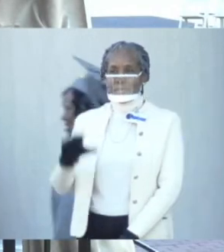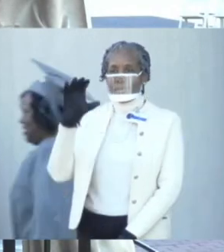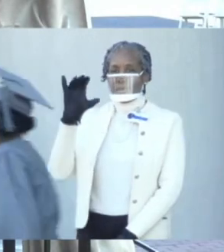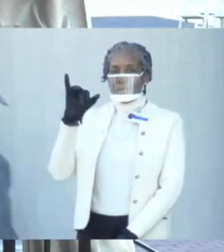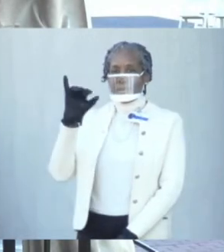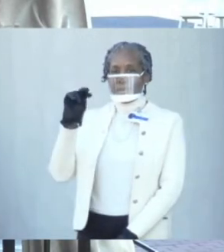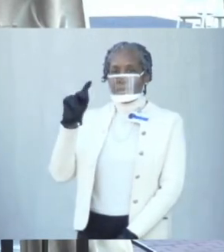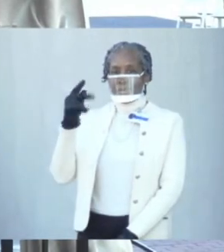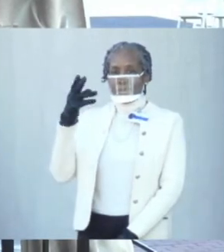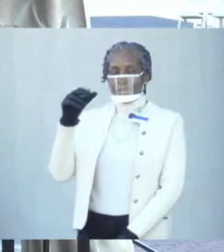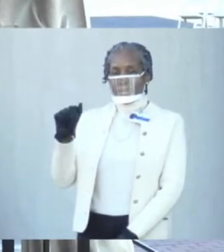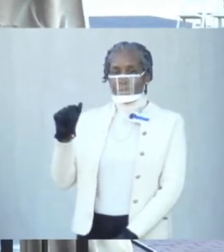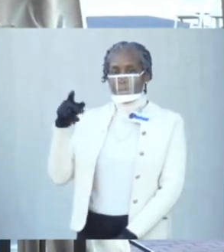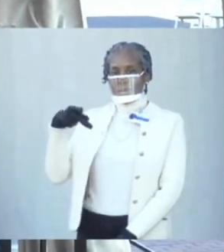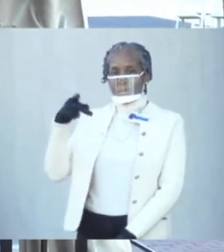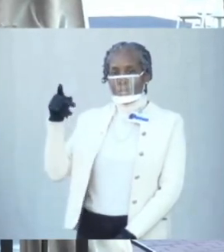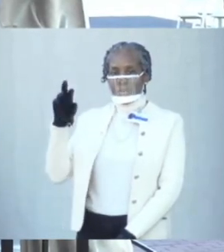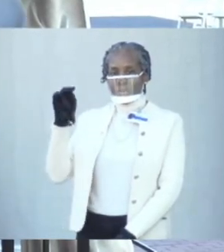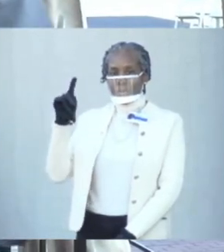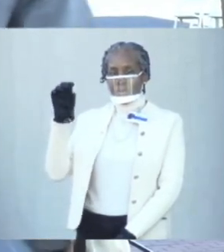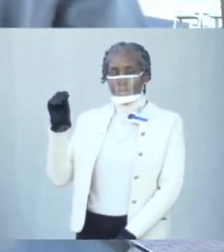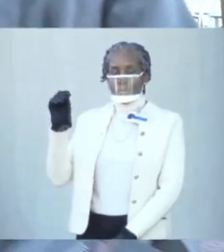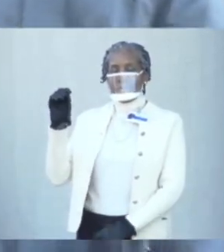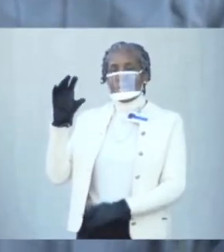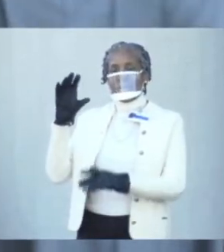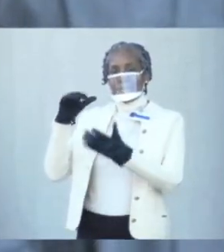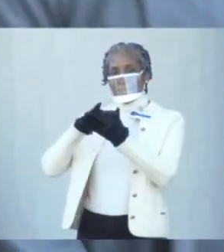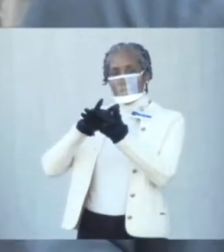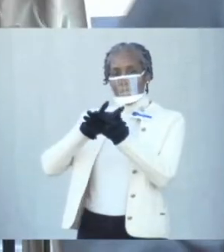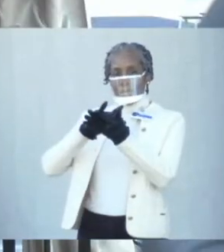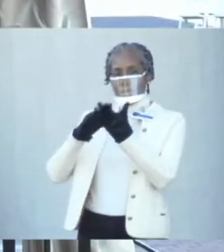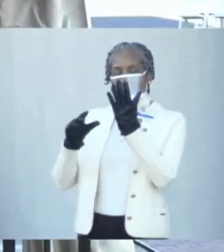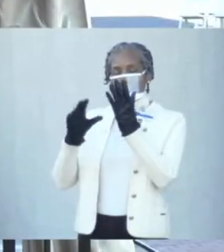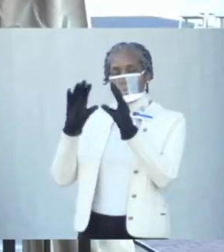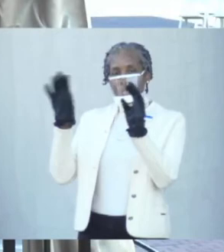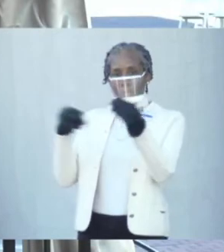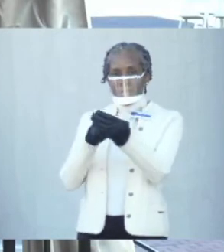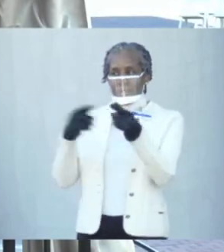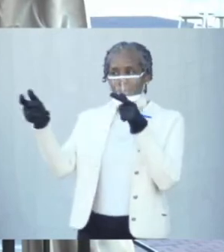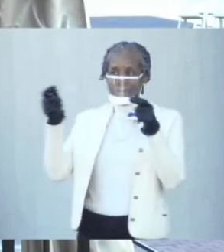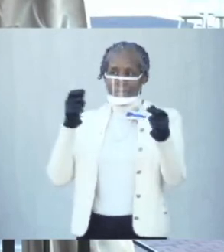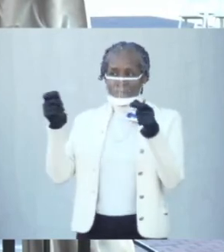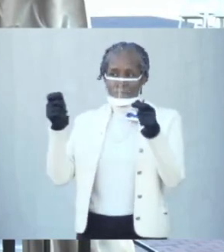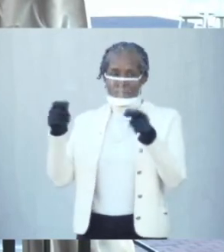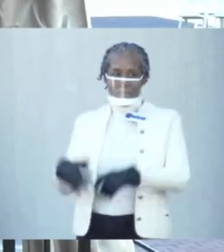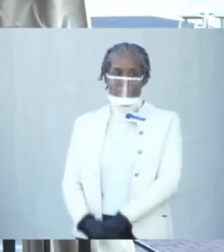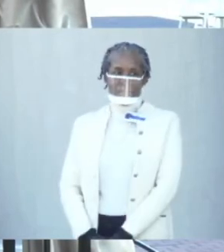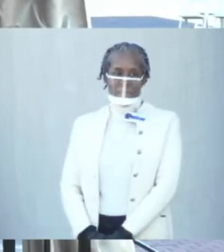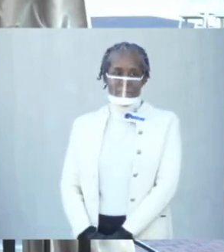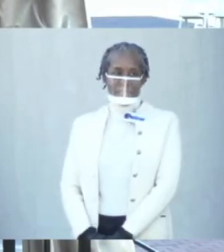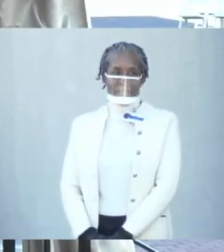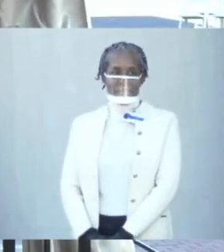Cynthia Prado Gillian, Medical Office Administration.